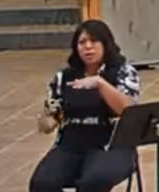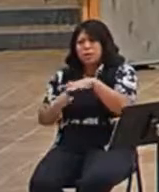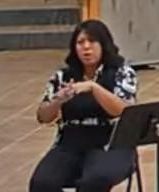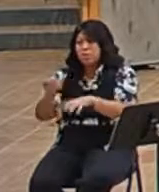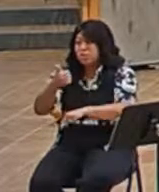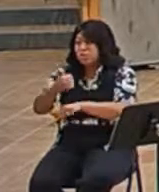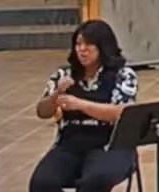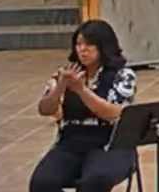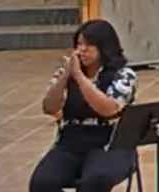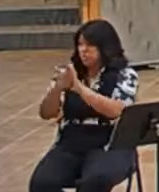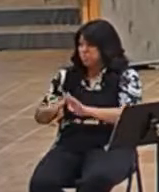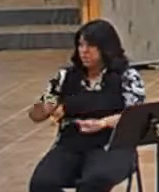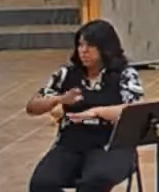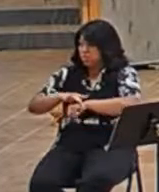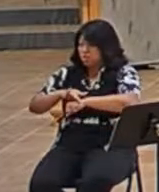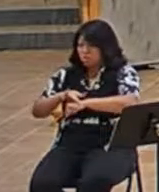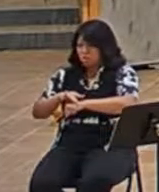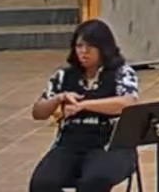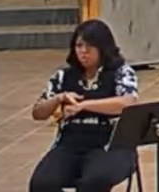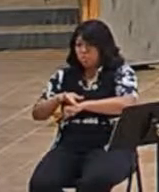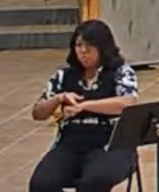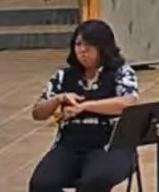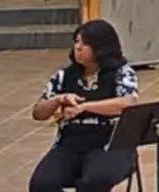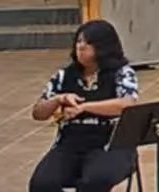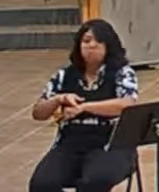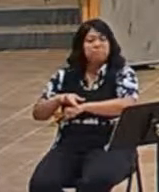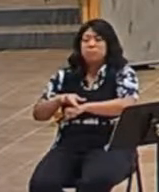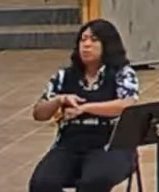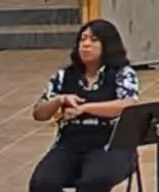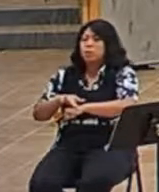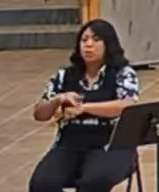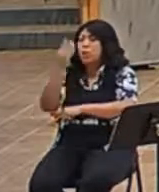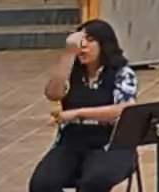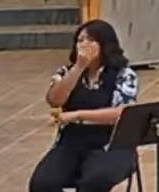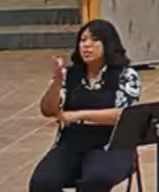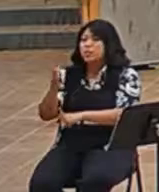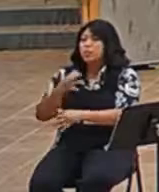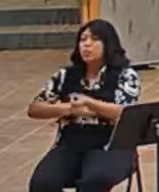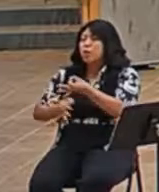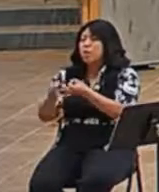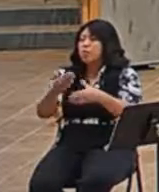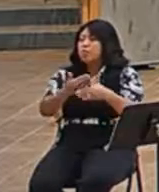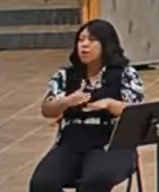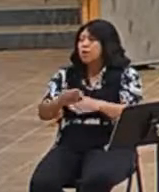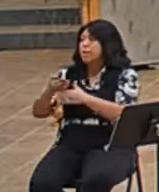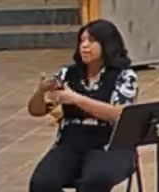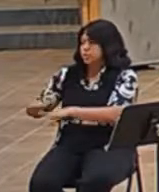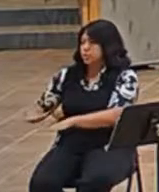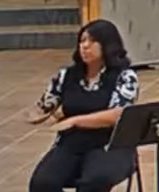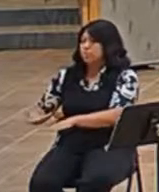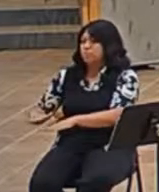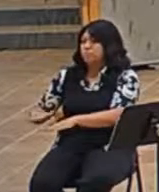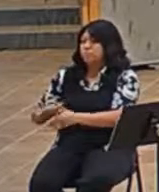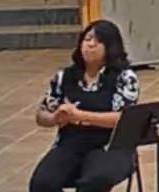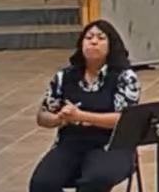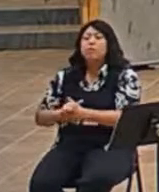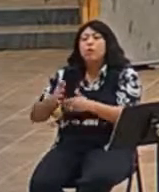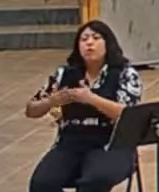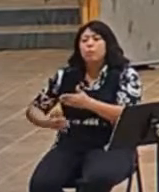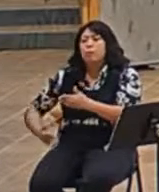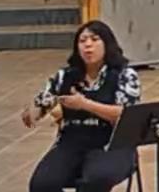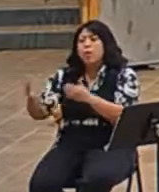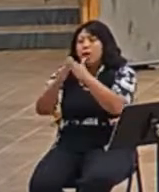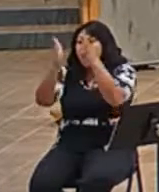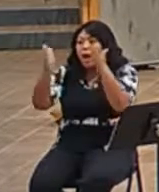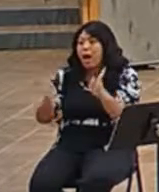come to establish peace on the earth? No, I tell you, but rather division. From now